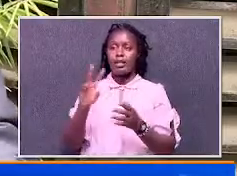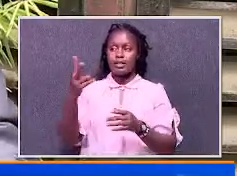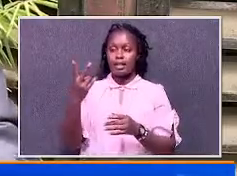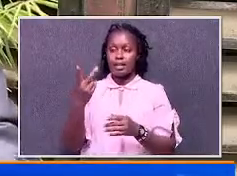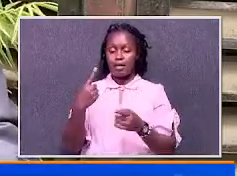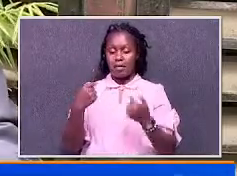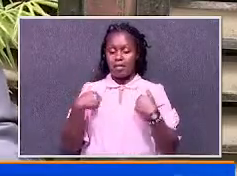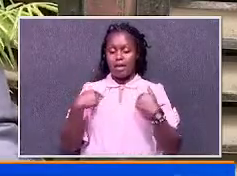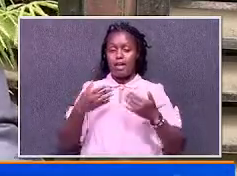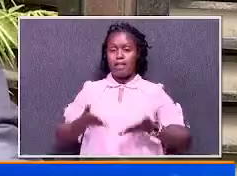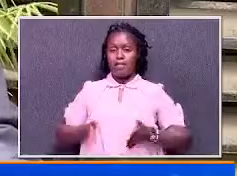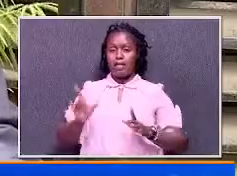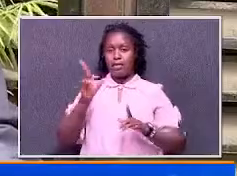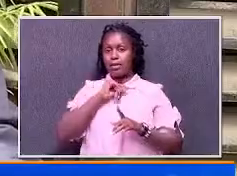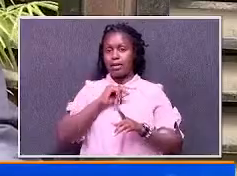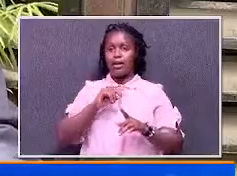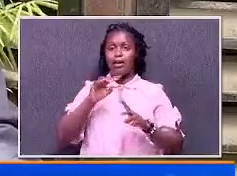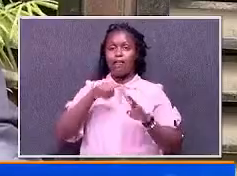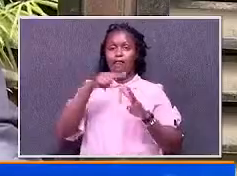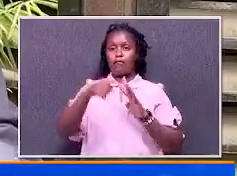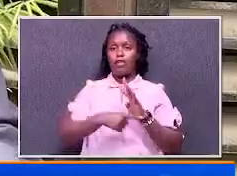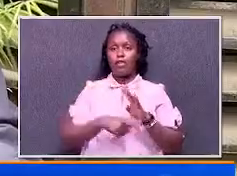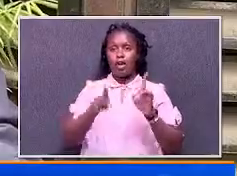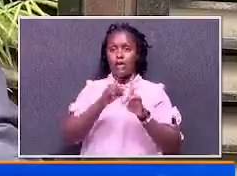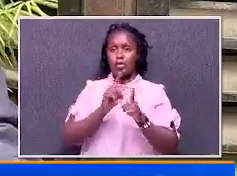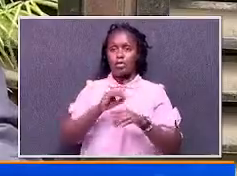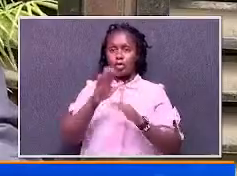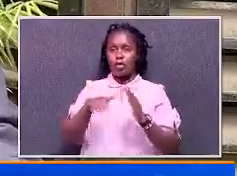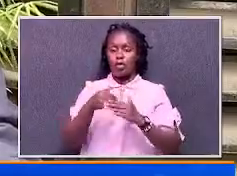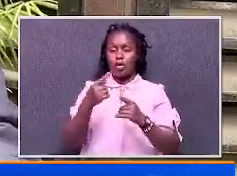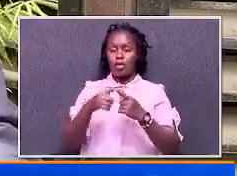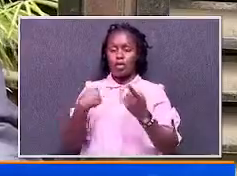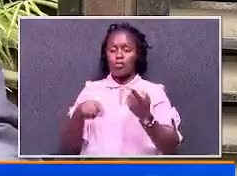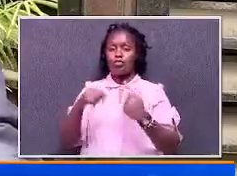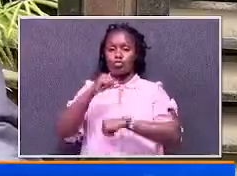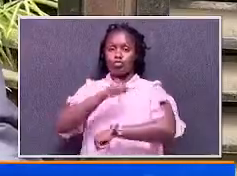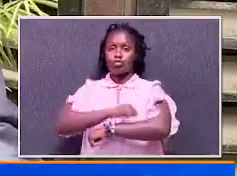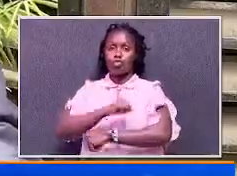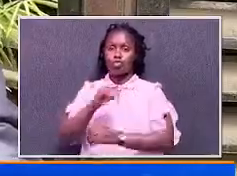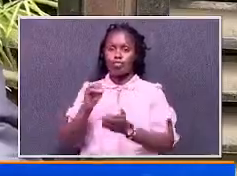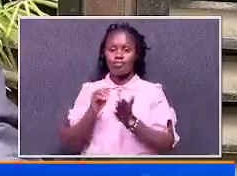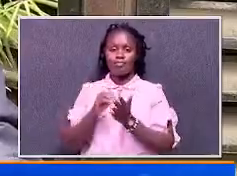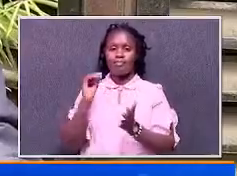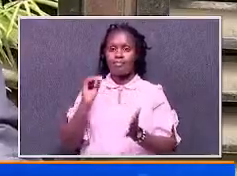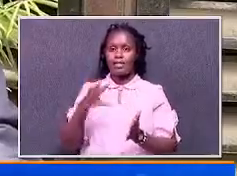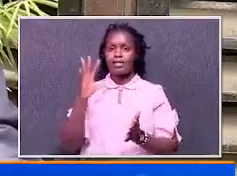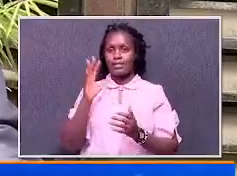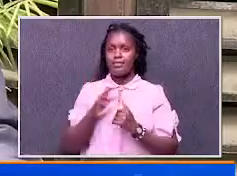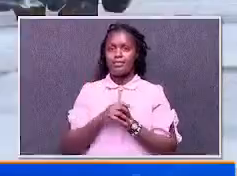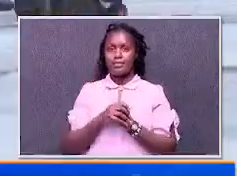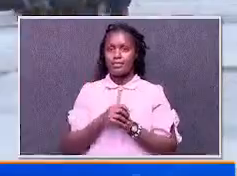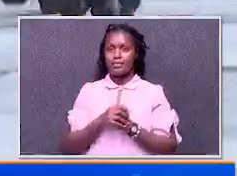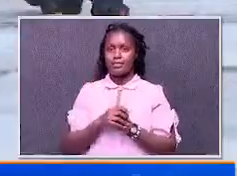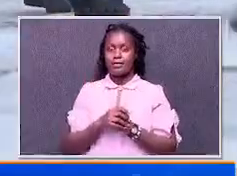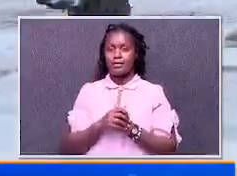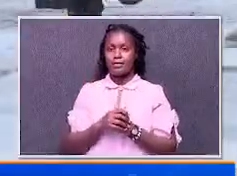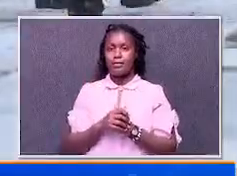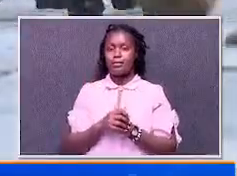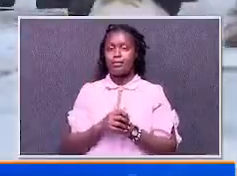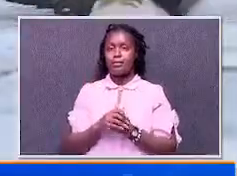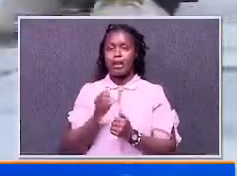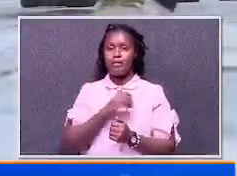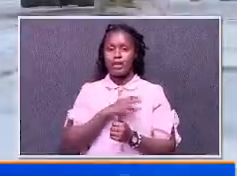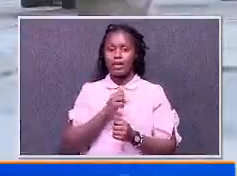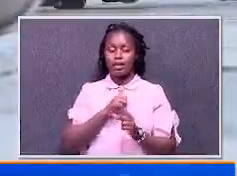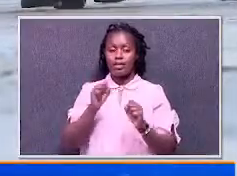four of them, and taking all of them in this group of schools, it was damaging the bank account. Fear of